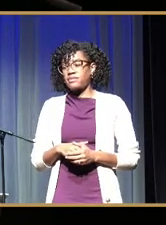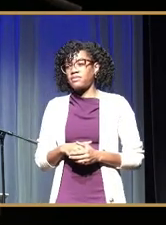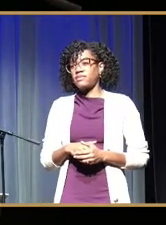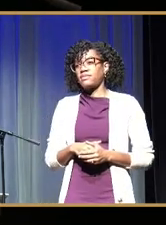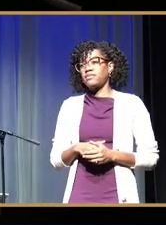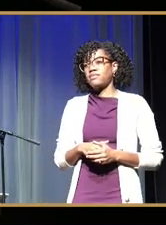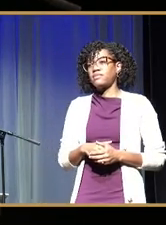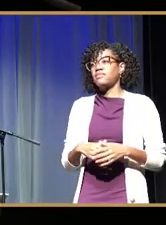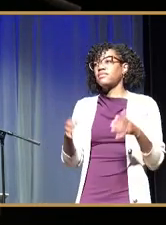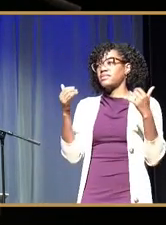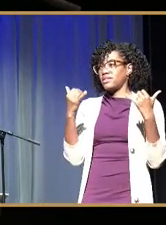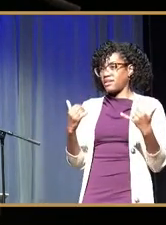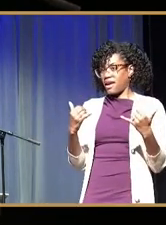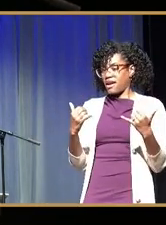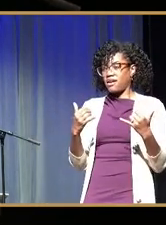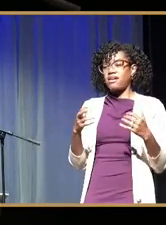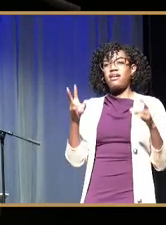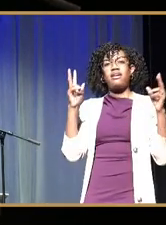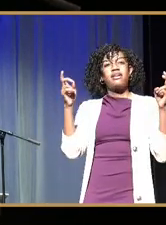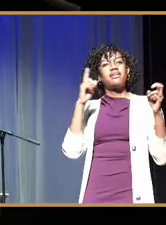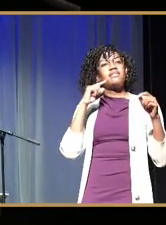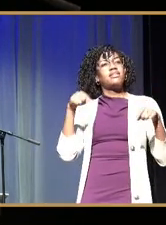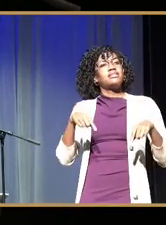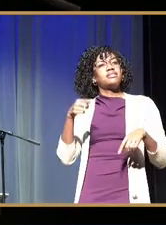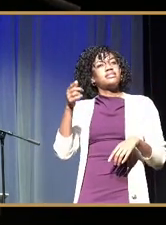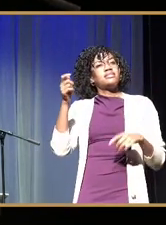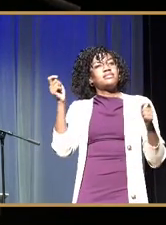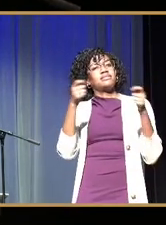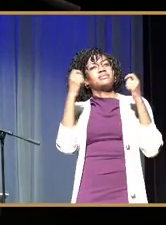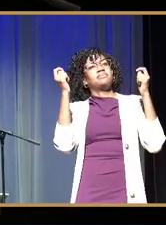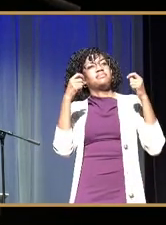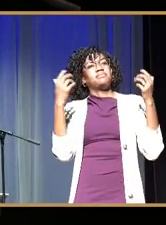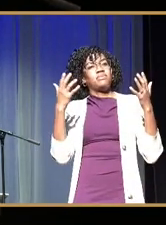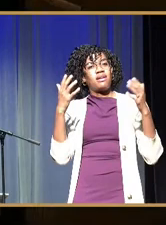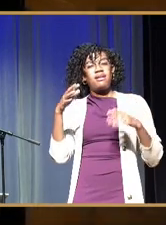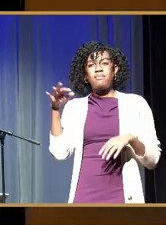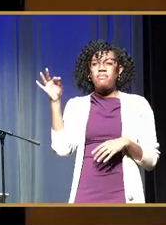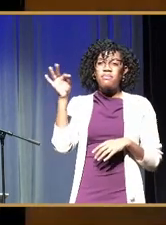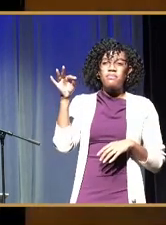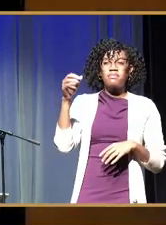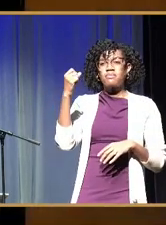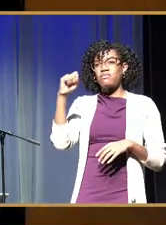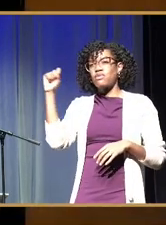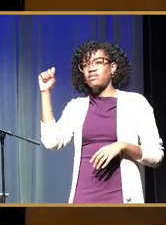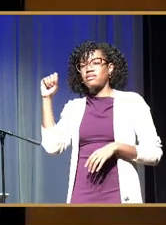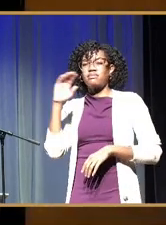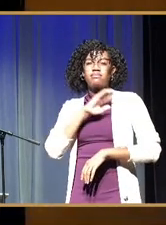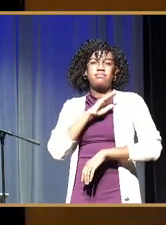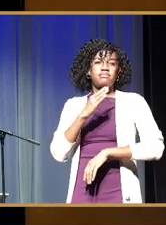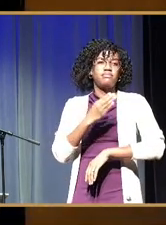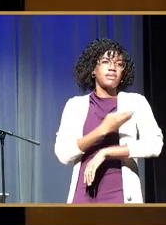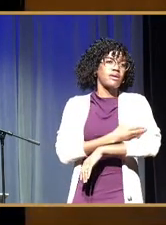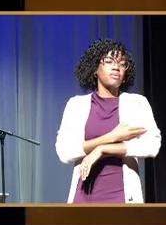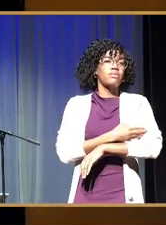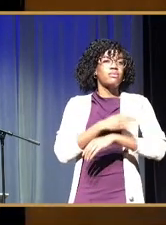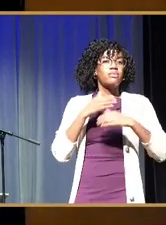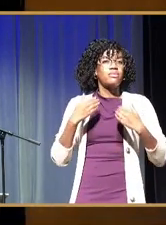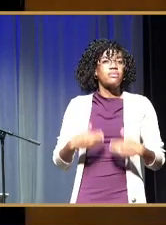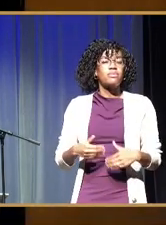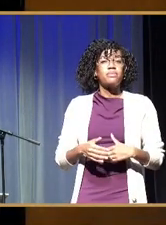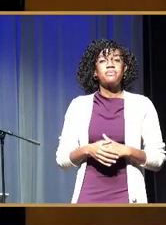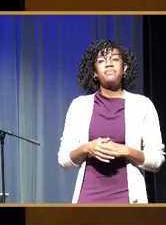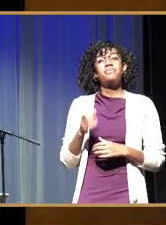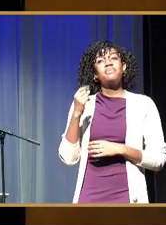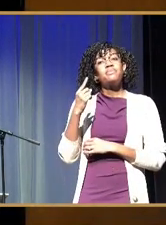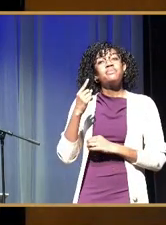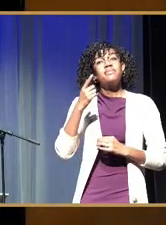Now, the theme of this year's festival is Pulpit, Protest, and Power. The interesting